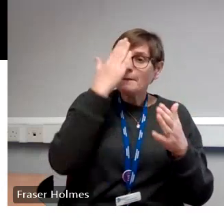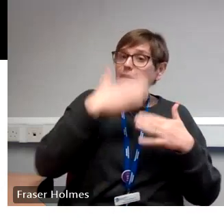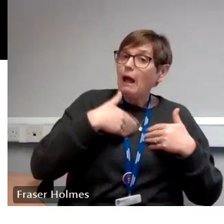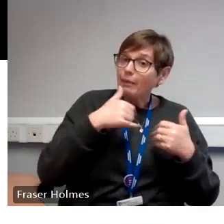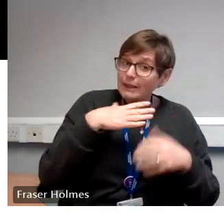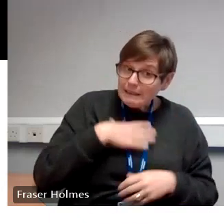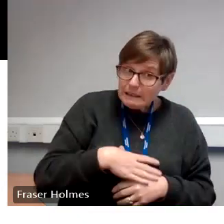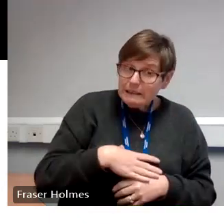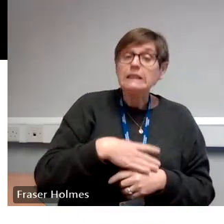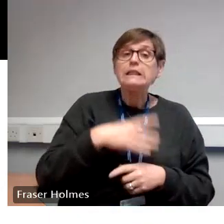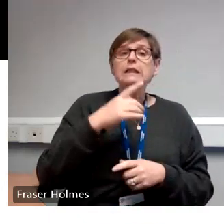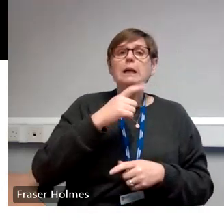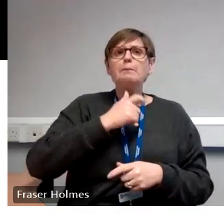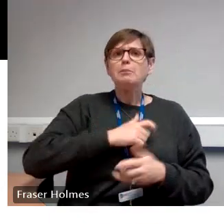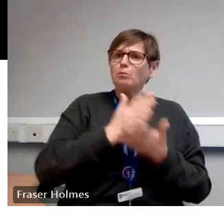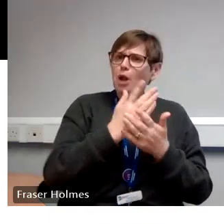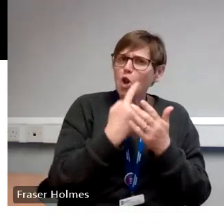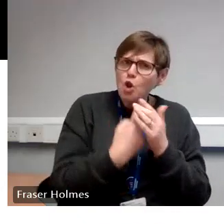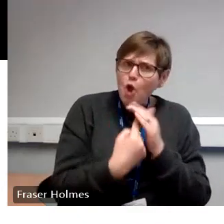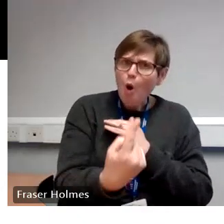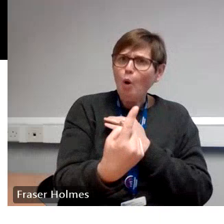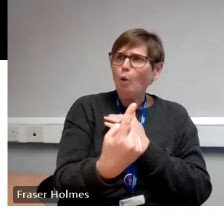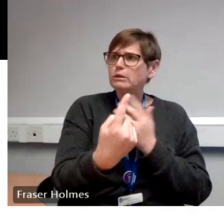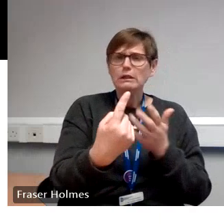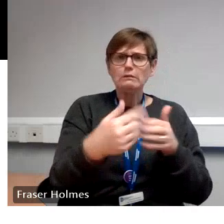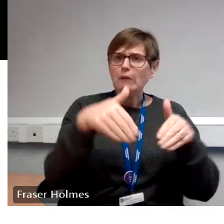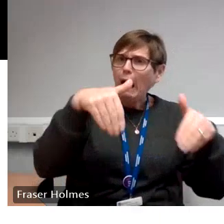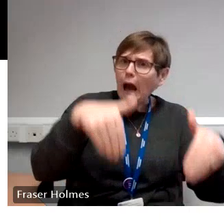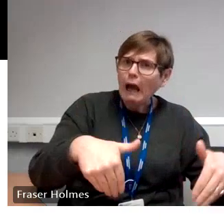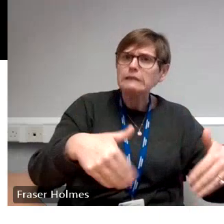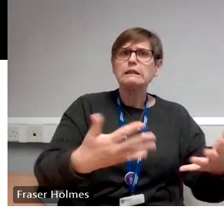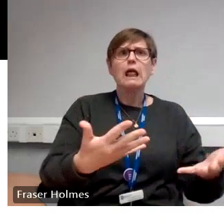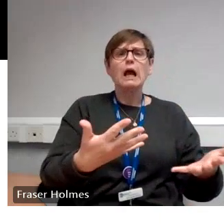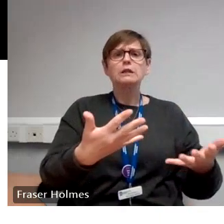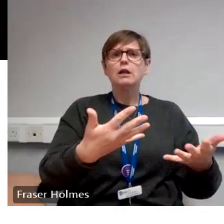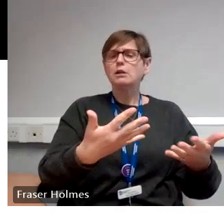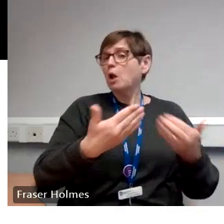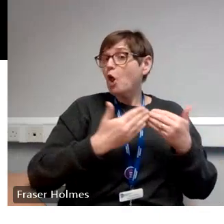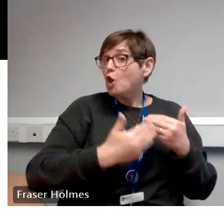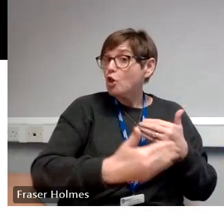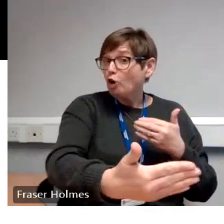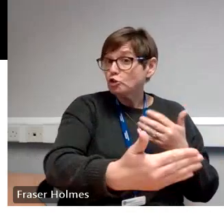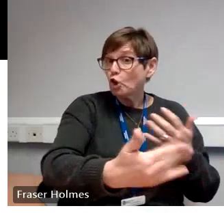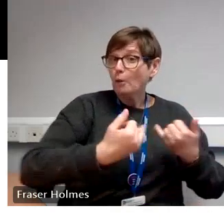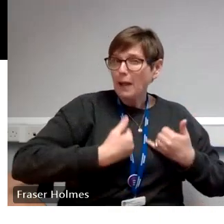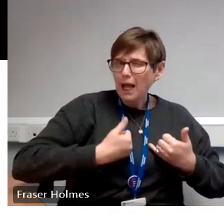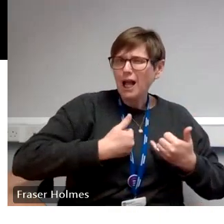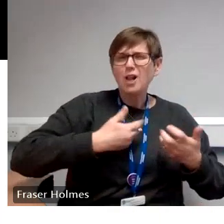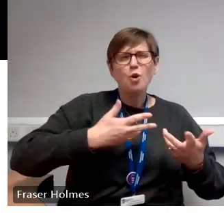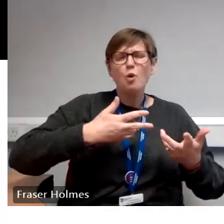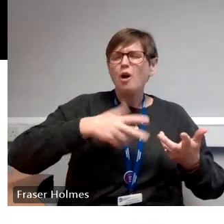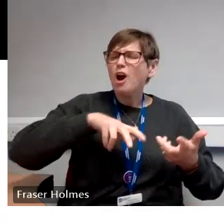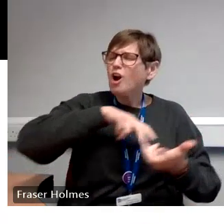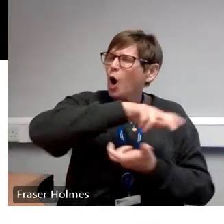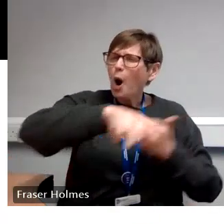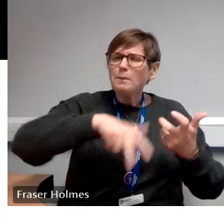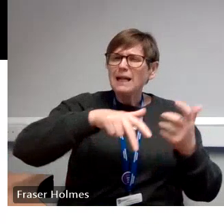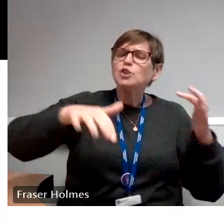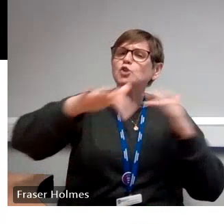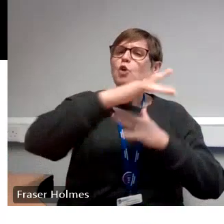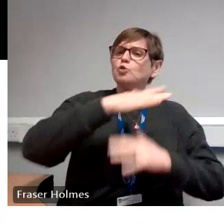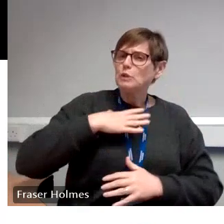people that are very lonely, isolated, individuals with long-term conditions or complex social needs. Big part